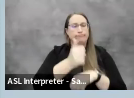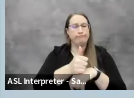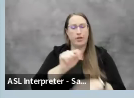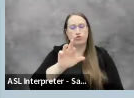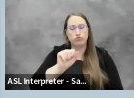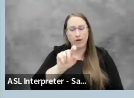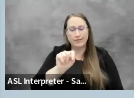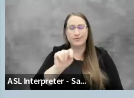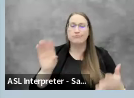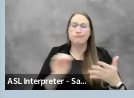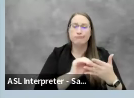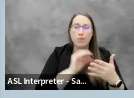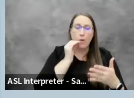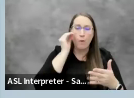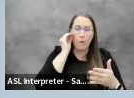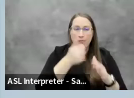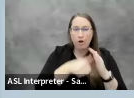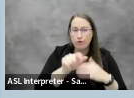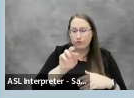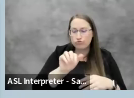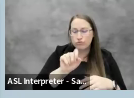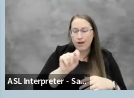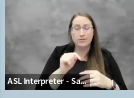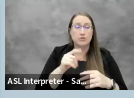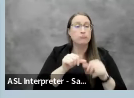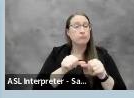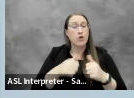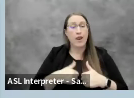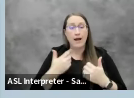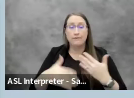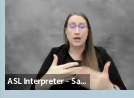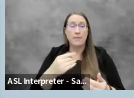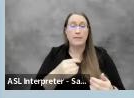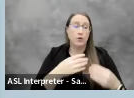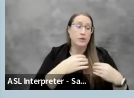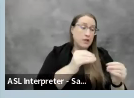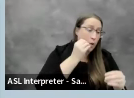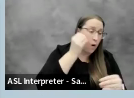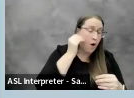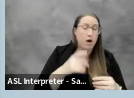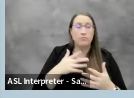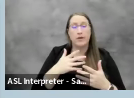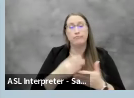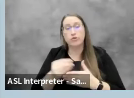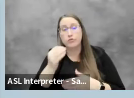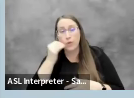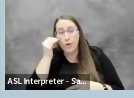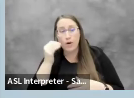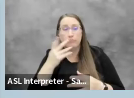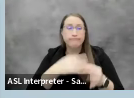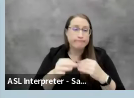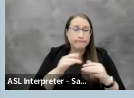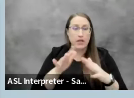trust. As you continue on through life, you might sell that home and purchase a new one in the trust. It's meant to grow with you as you proceed through